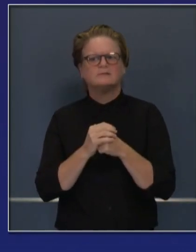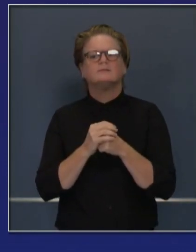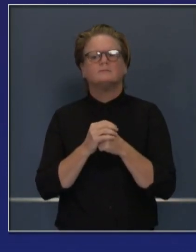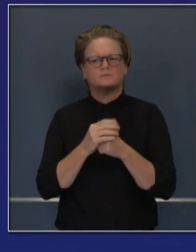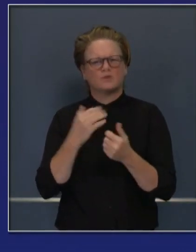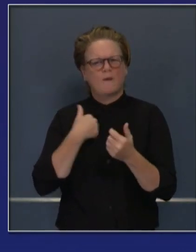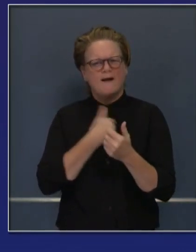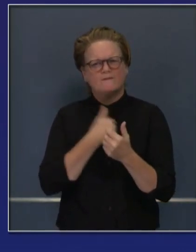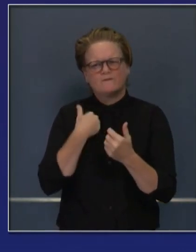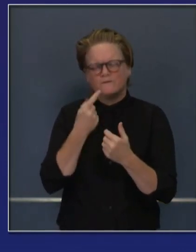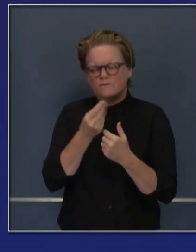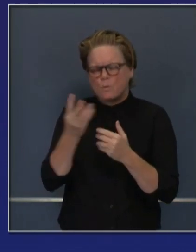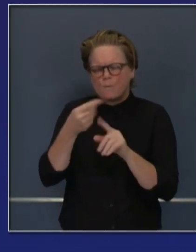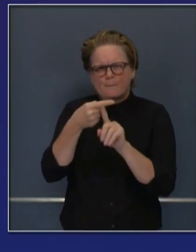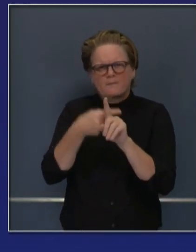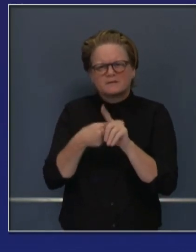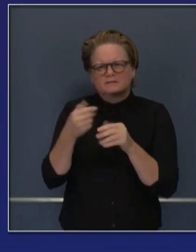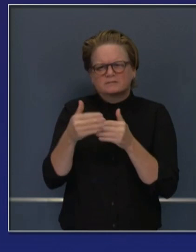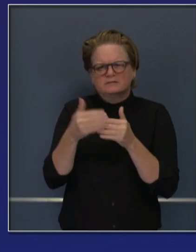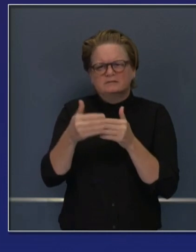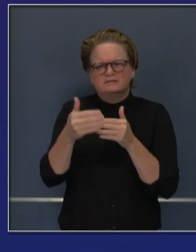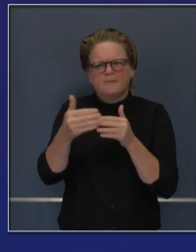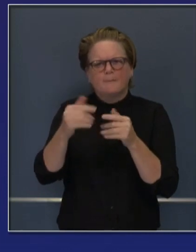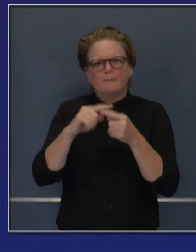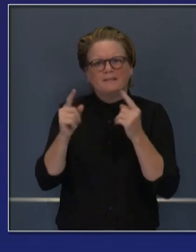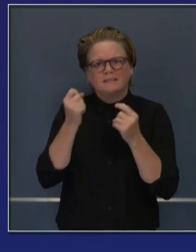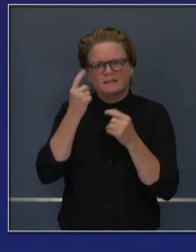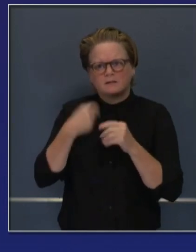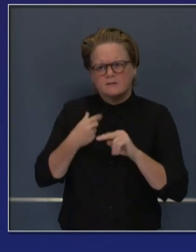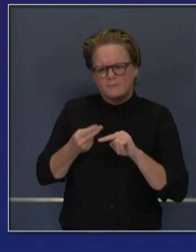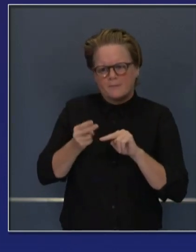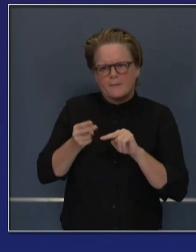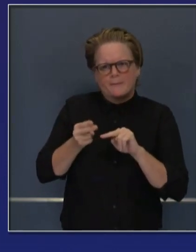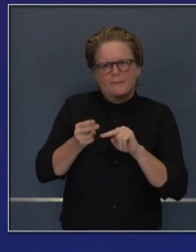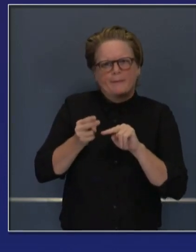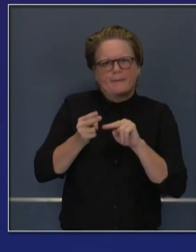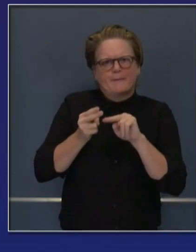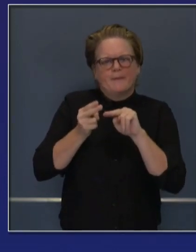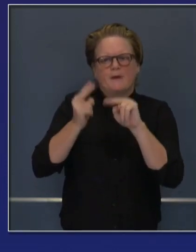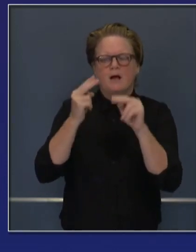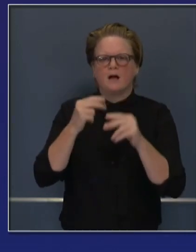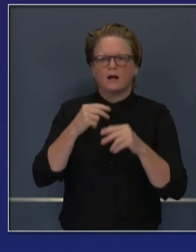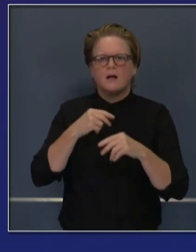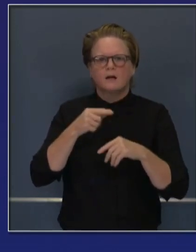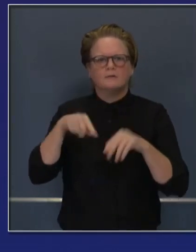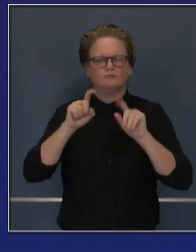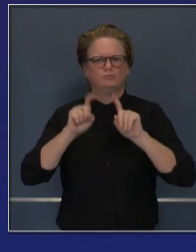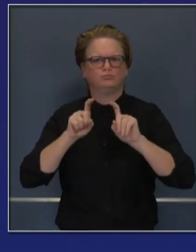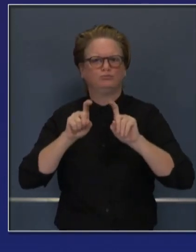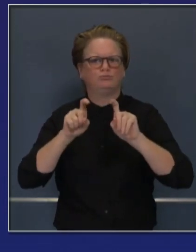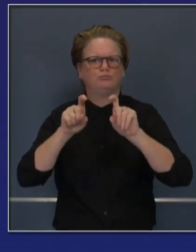being conducted, and over the course of the next few months, tens of thousands a day, and eventually over